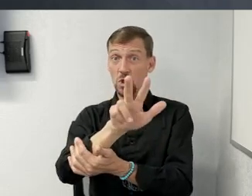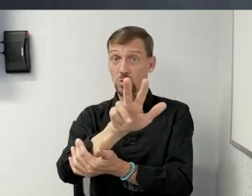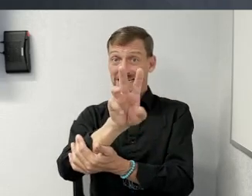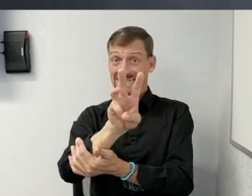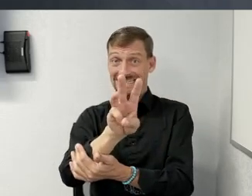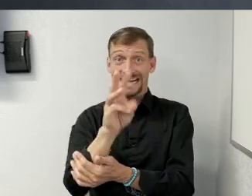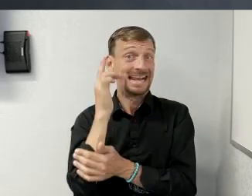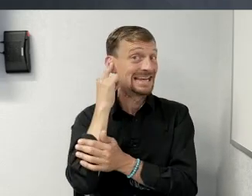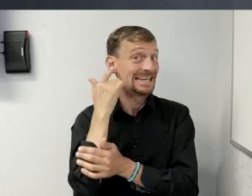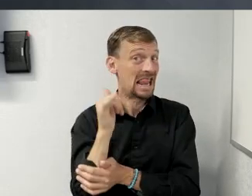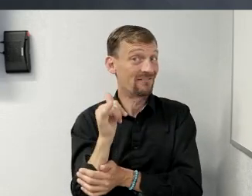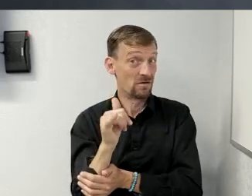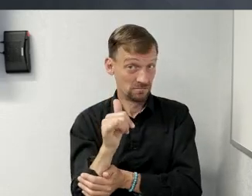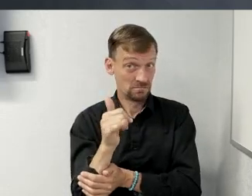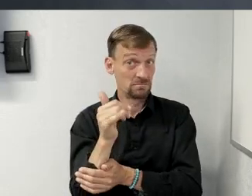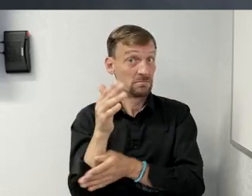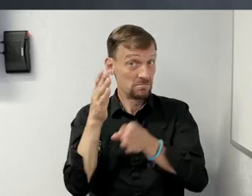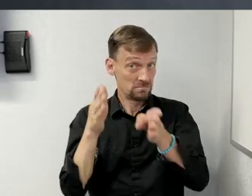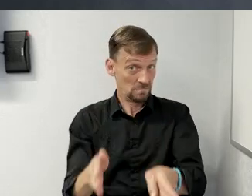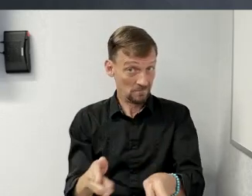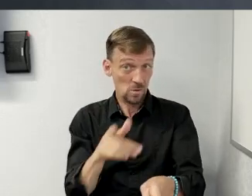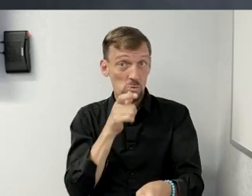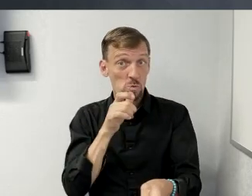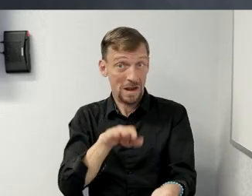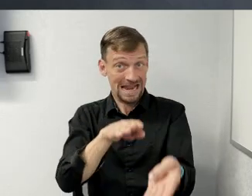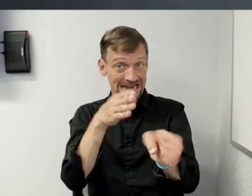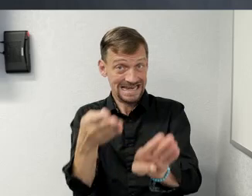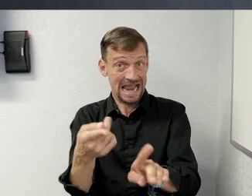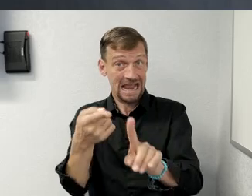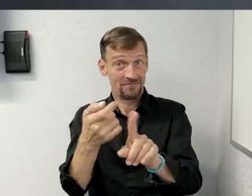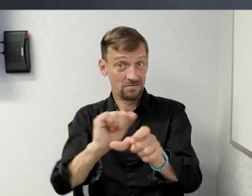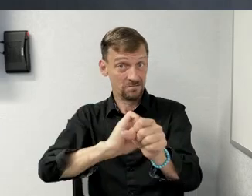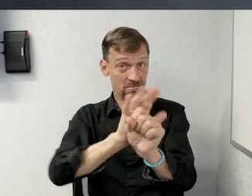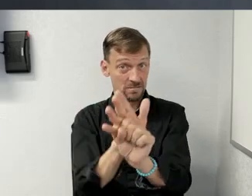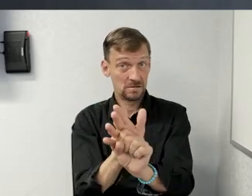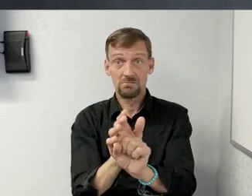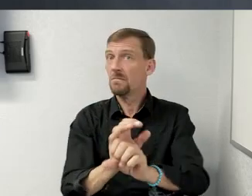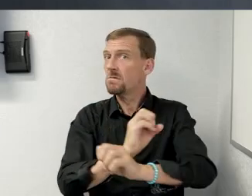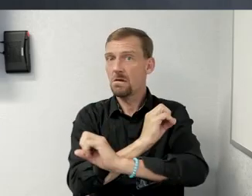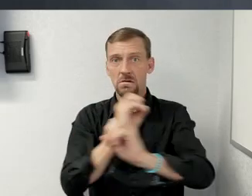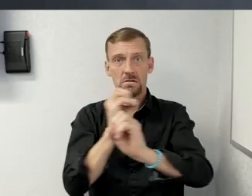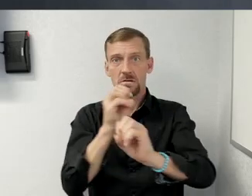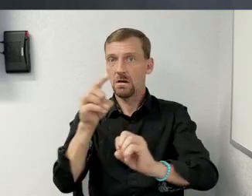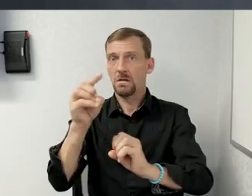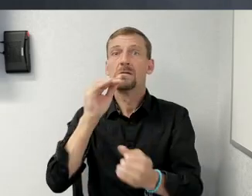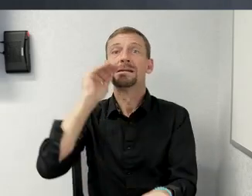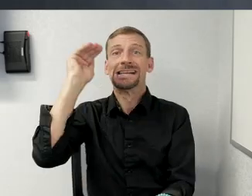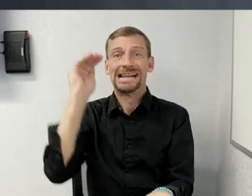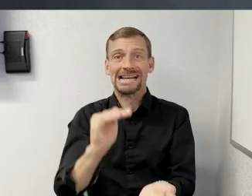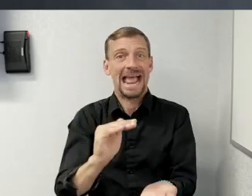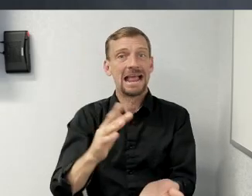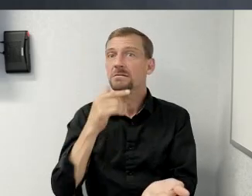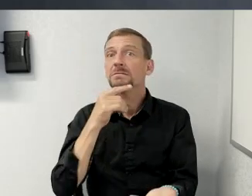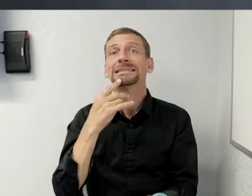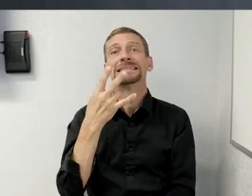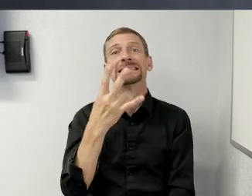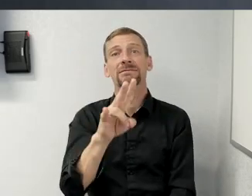3,436 Californians have died of the COVID virus. None of them were less than age 17.